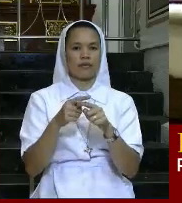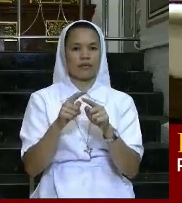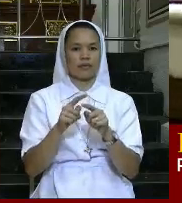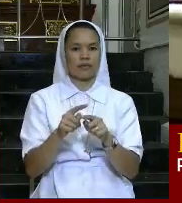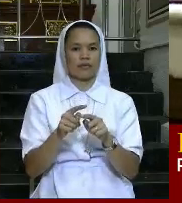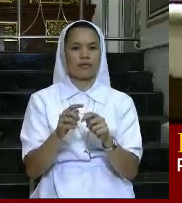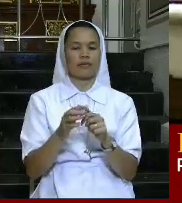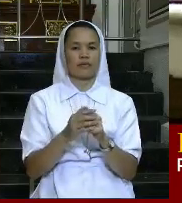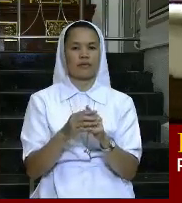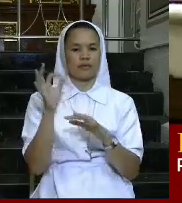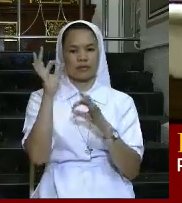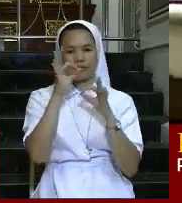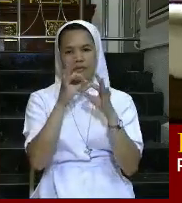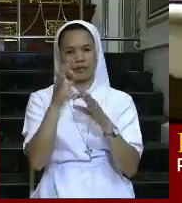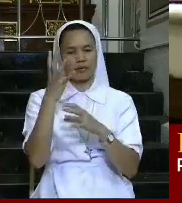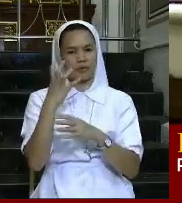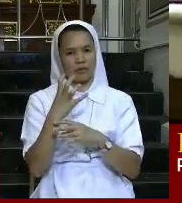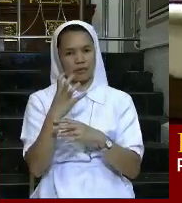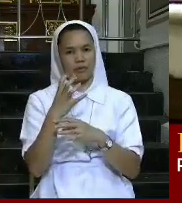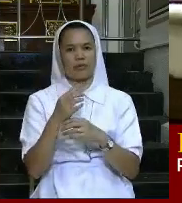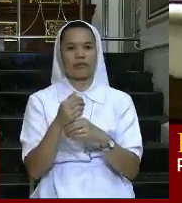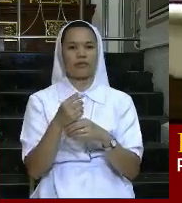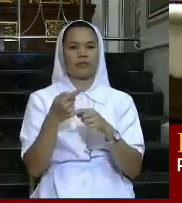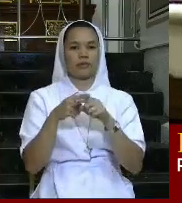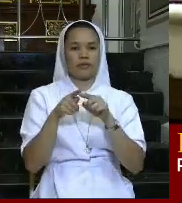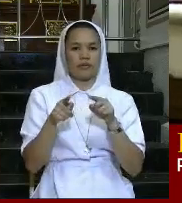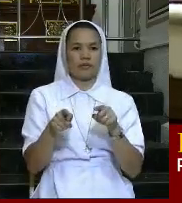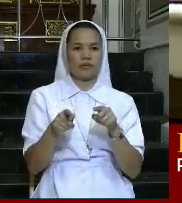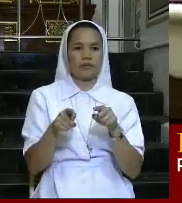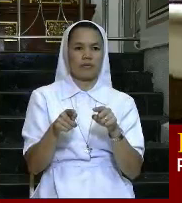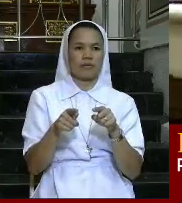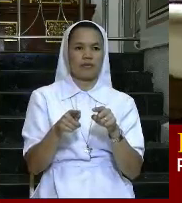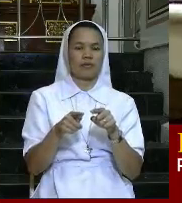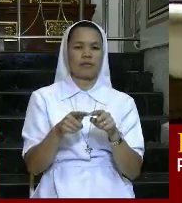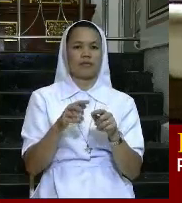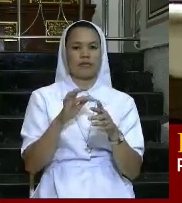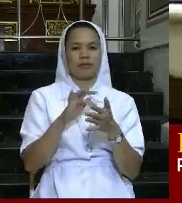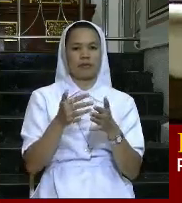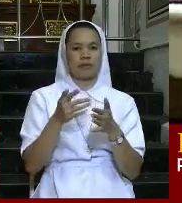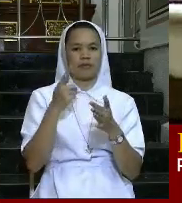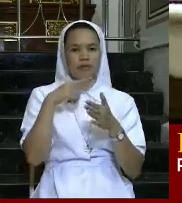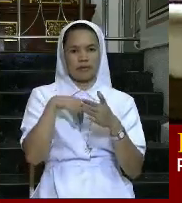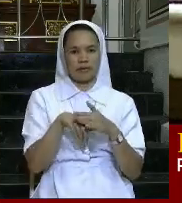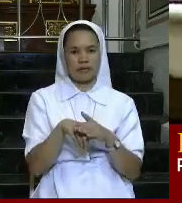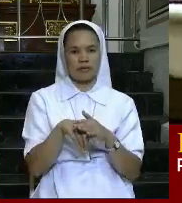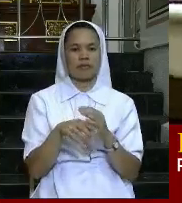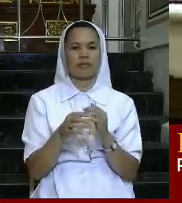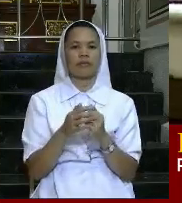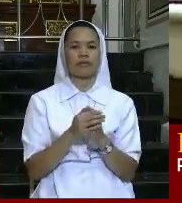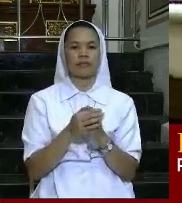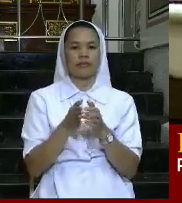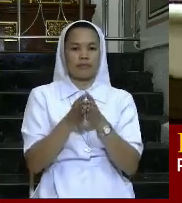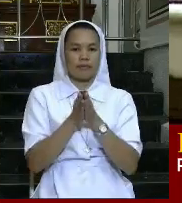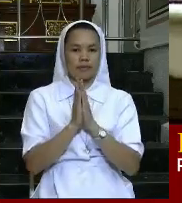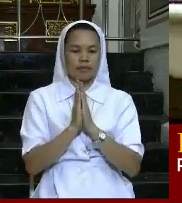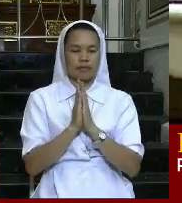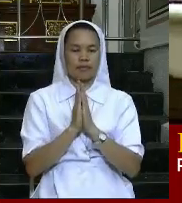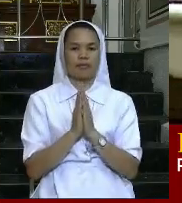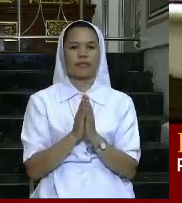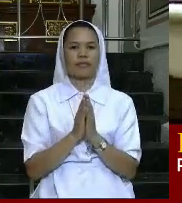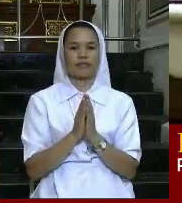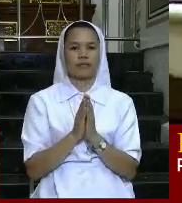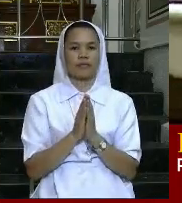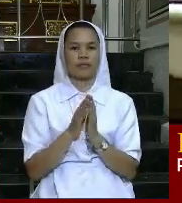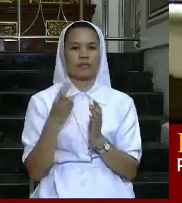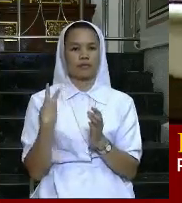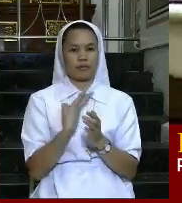frustrated, angry, and even fall into despair. And so we ask, are